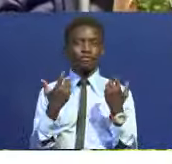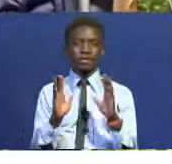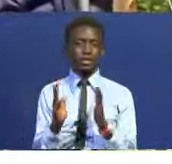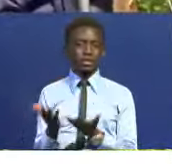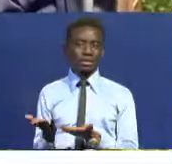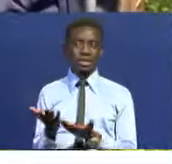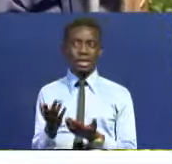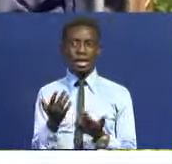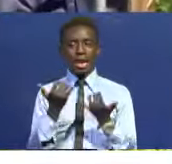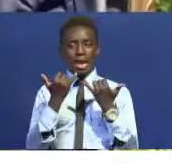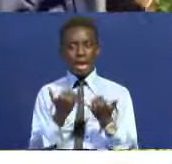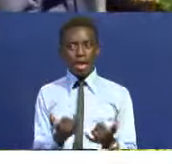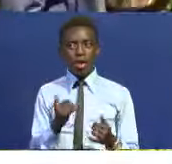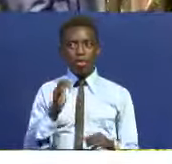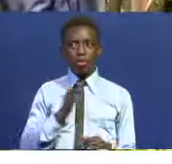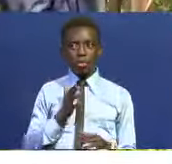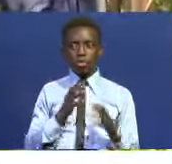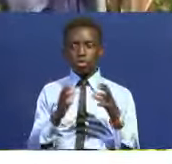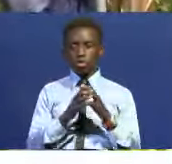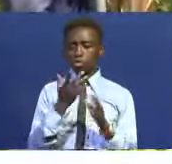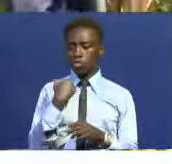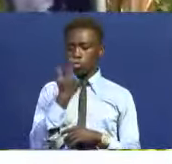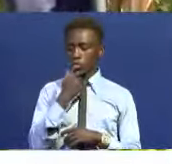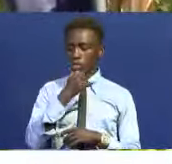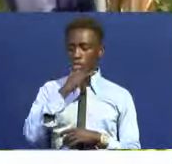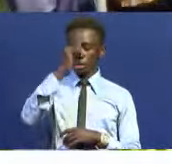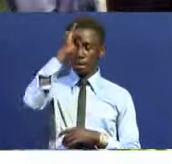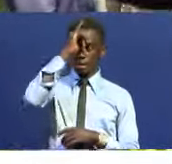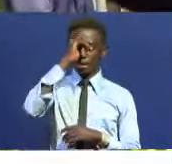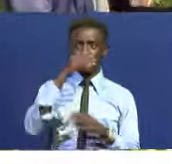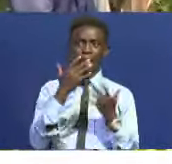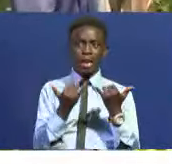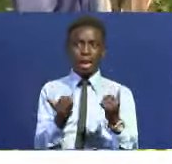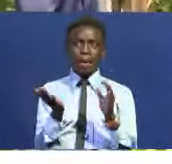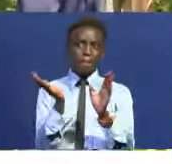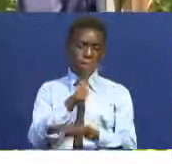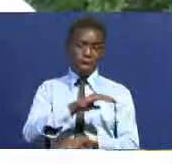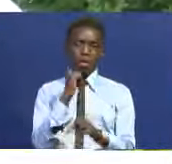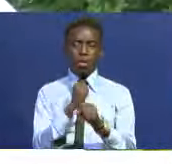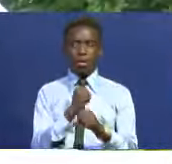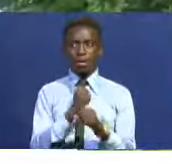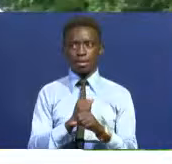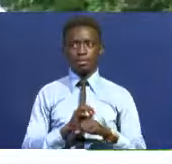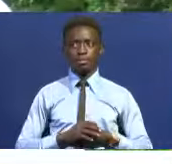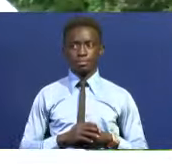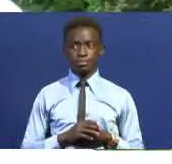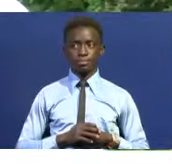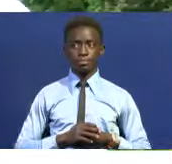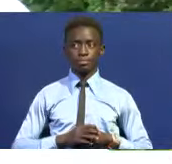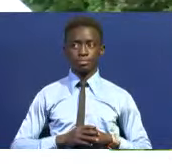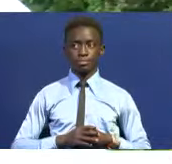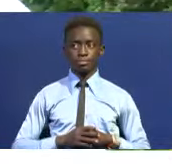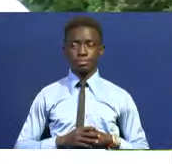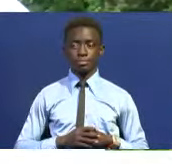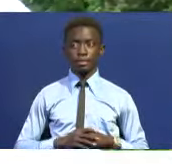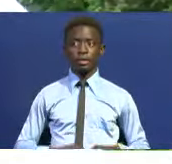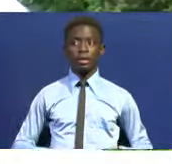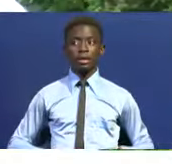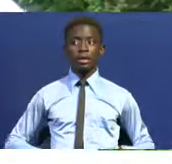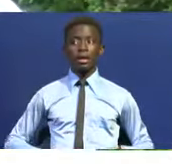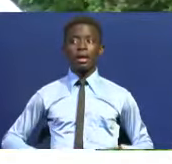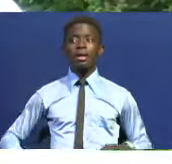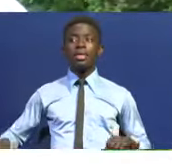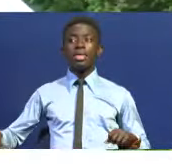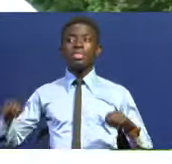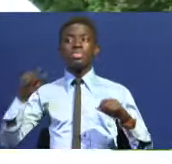kwa barabara na vijana wengine wanakaa tu town kukula miraa wamerudi kwa mashamba juu ya hii maji. This is just one of the impacts